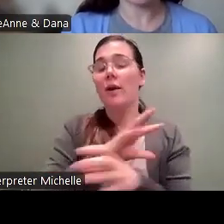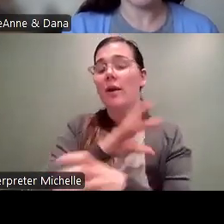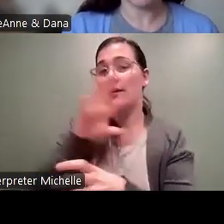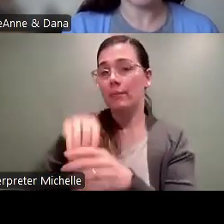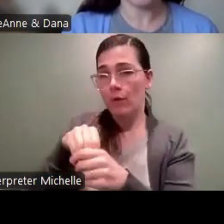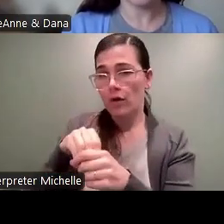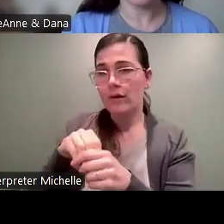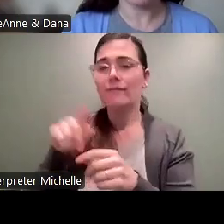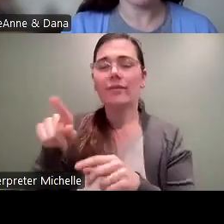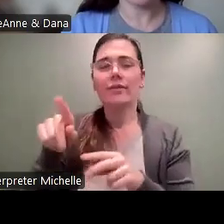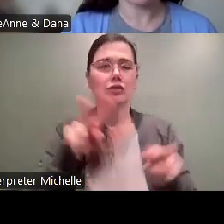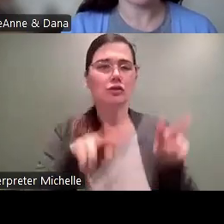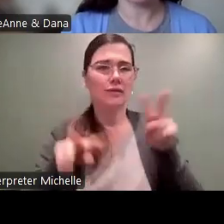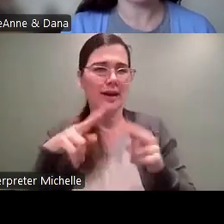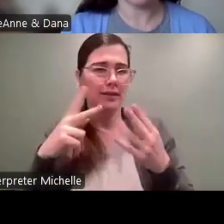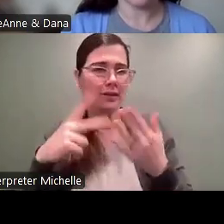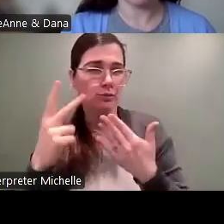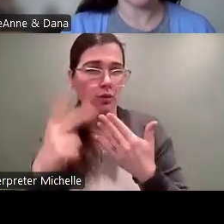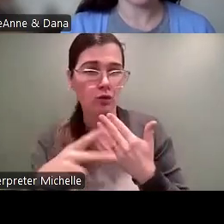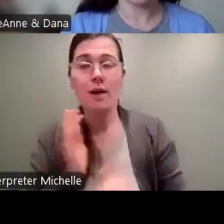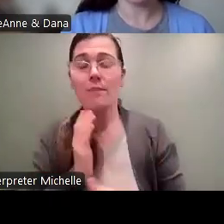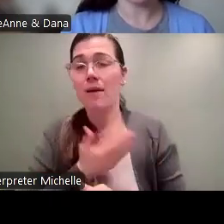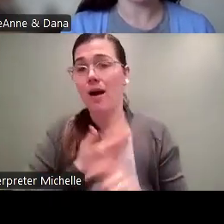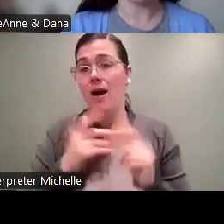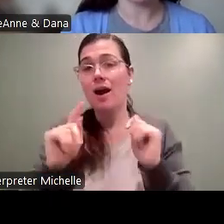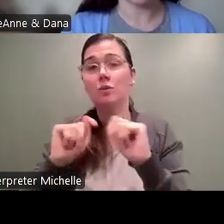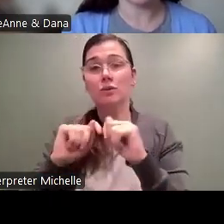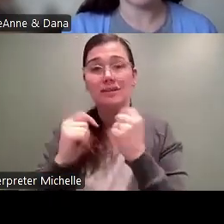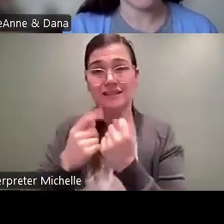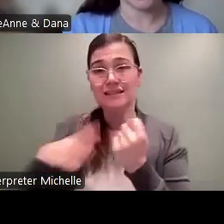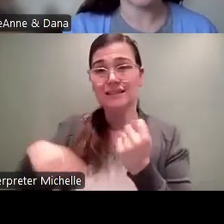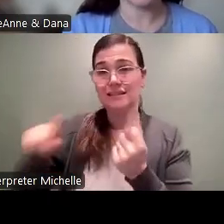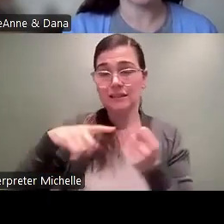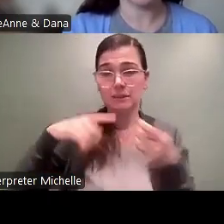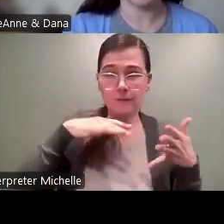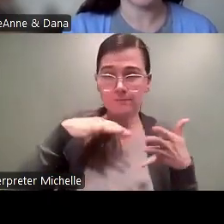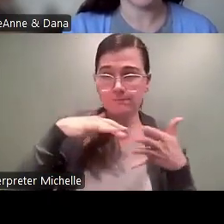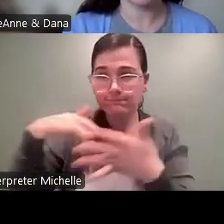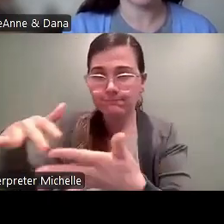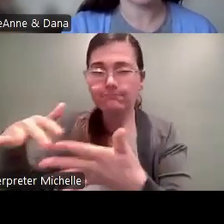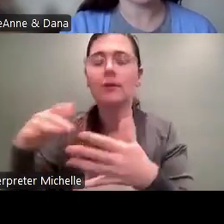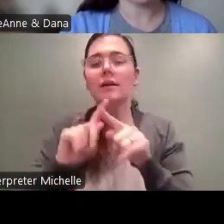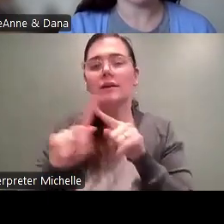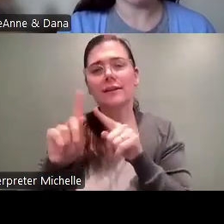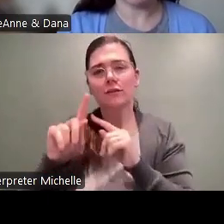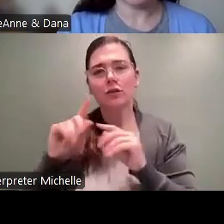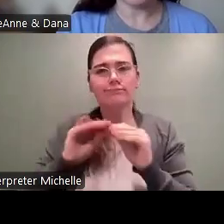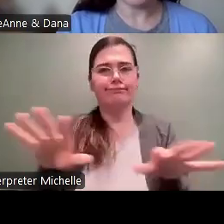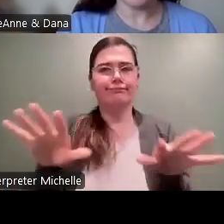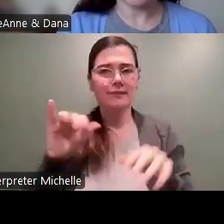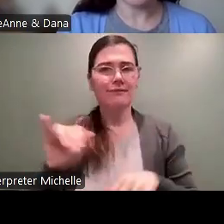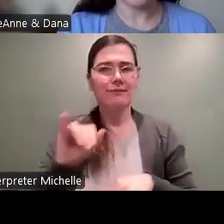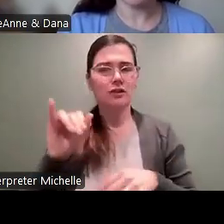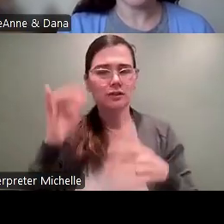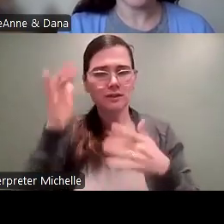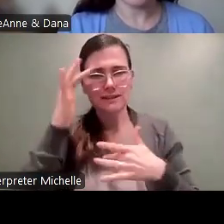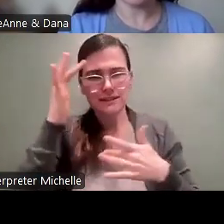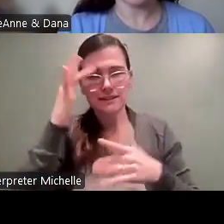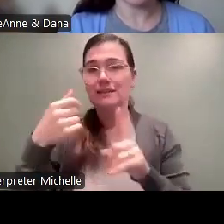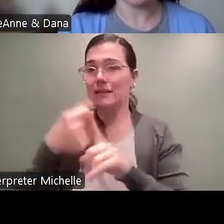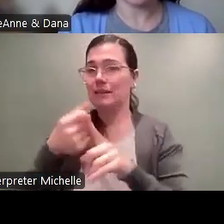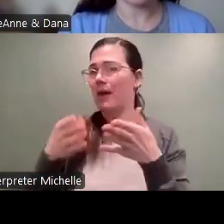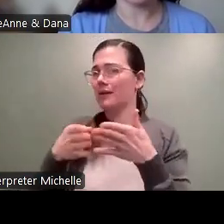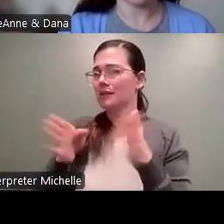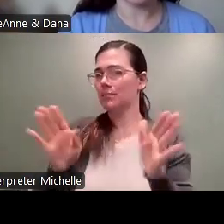of epidemiologists and physicians study infectious diseases that are impacting the public's health. There are 12